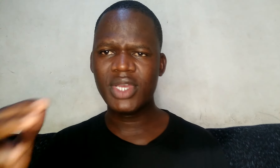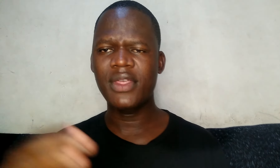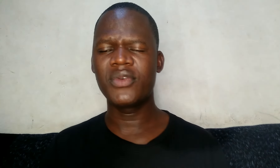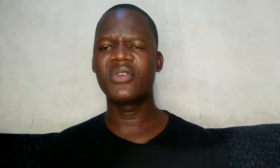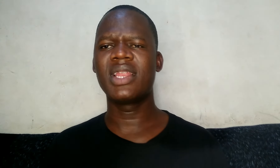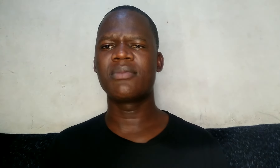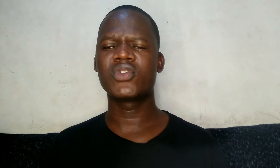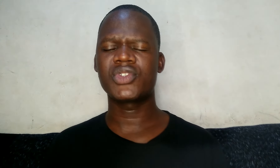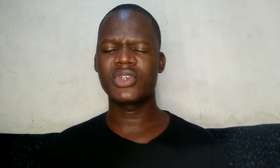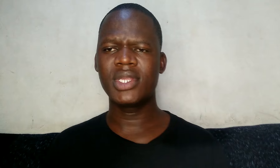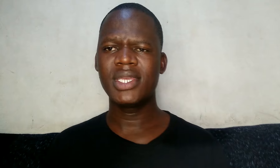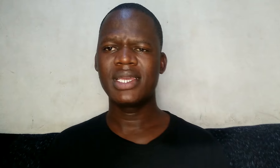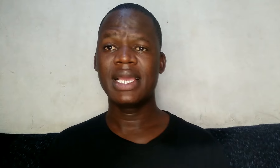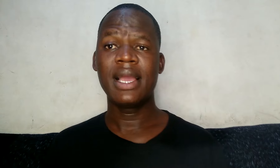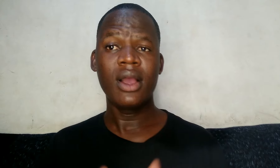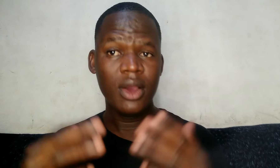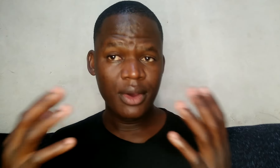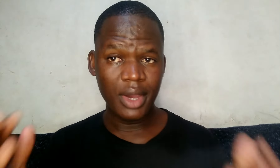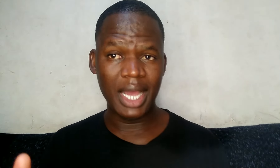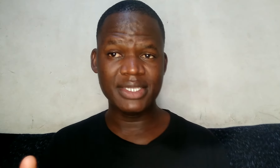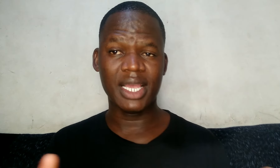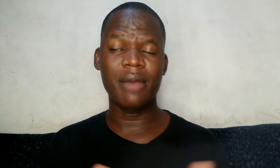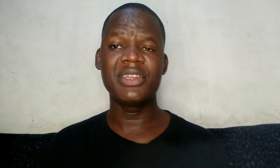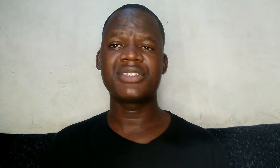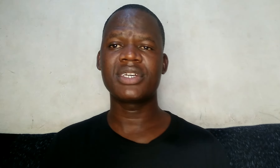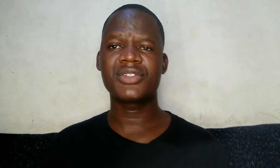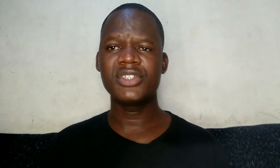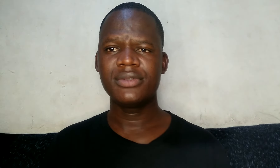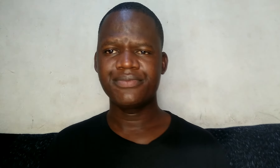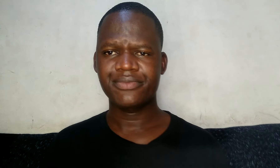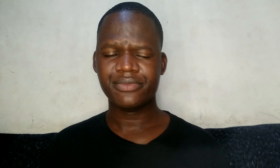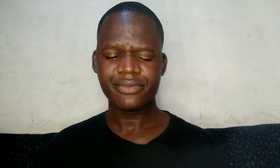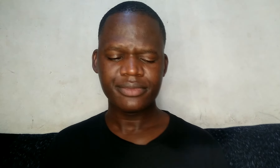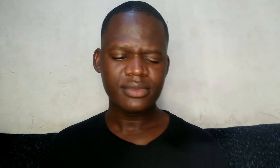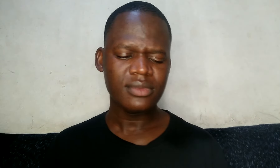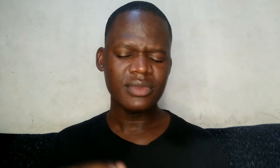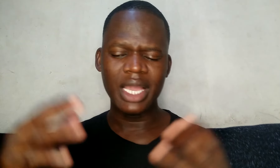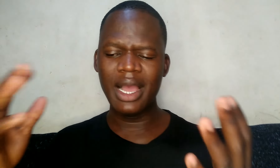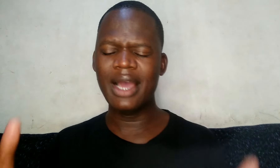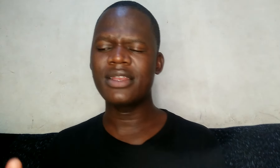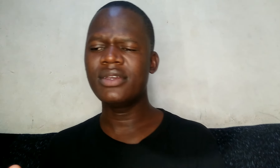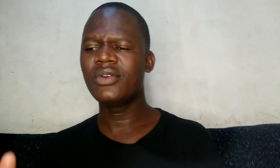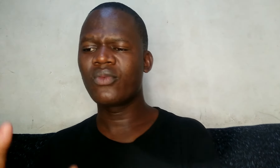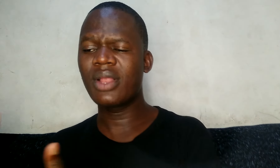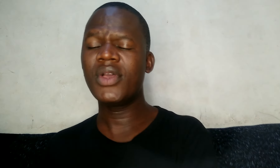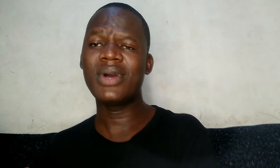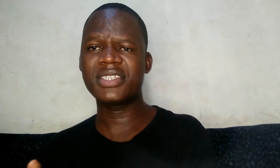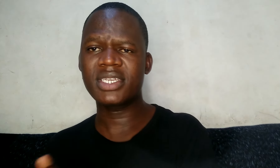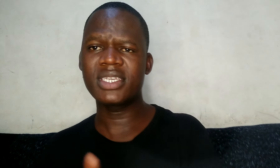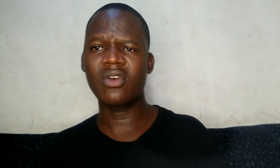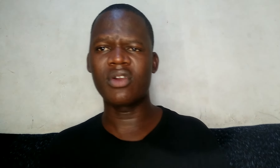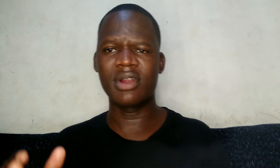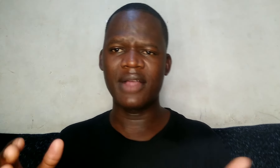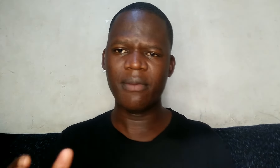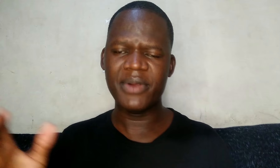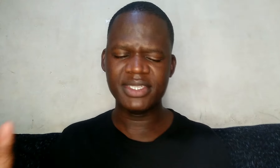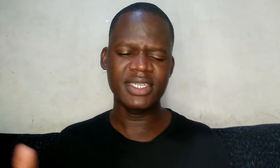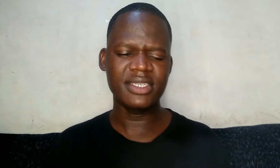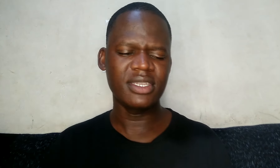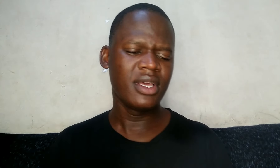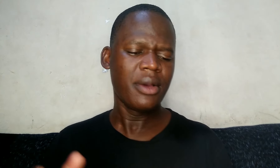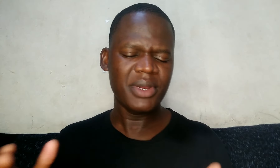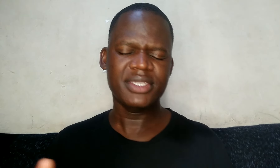they have worked together with William Ruto, as a cabinet secretary. And when they were checking on